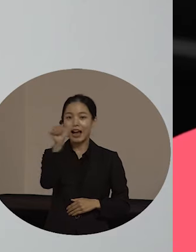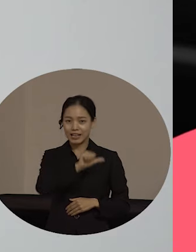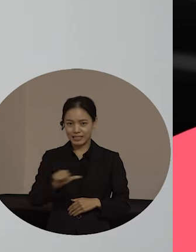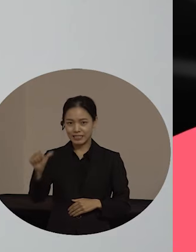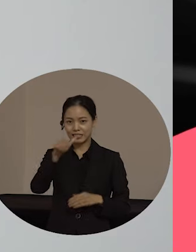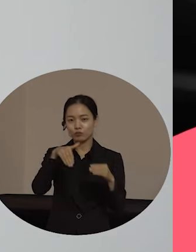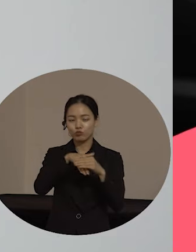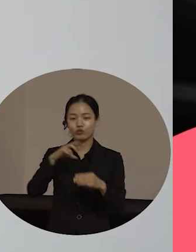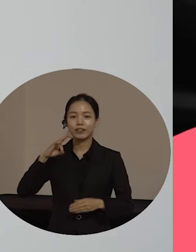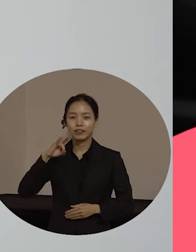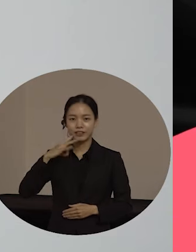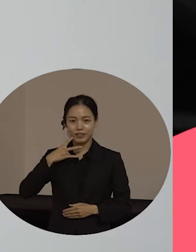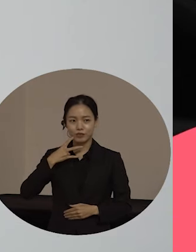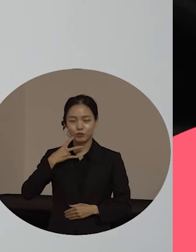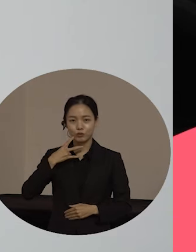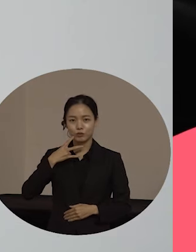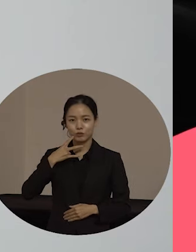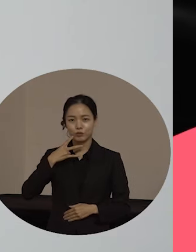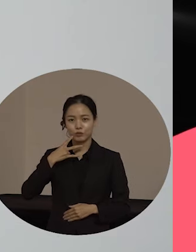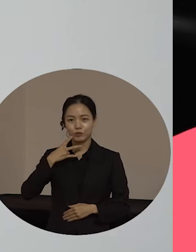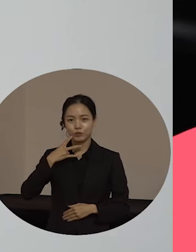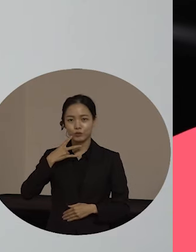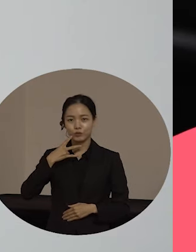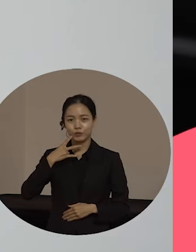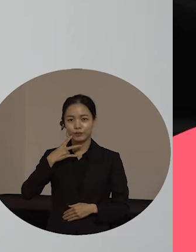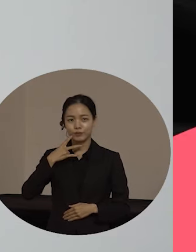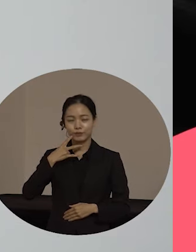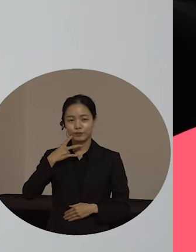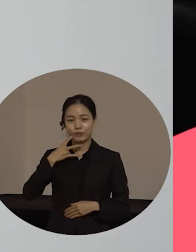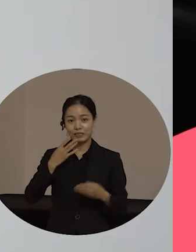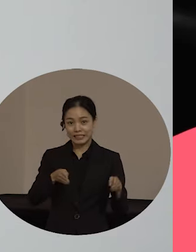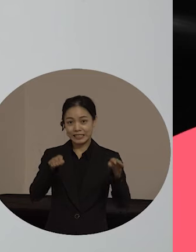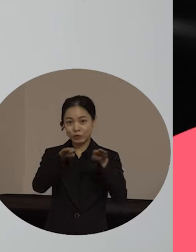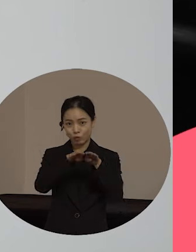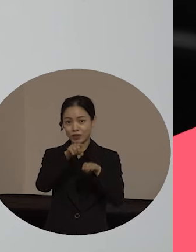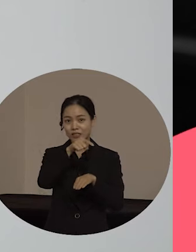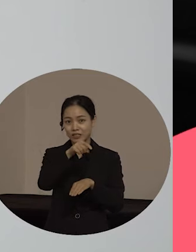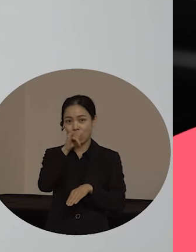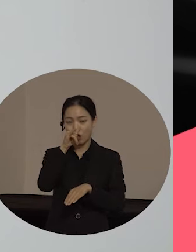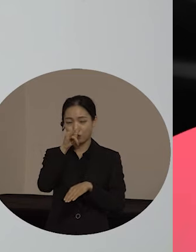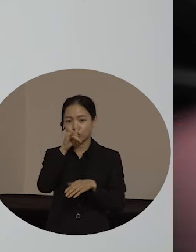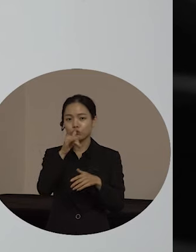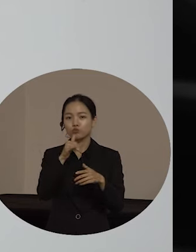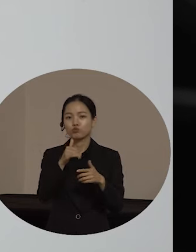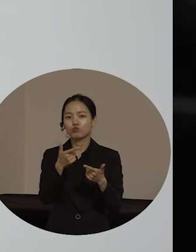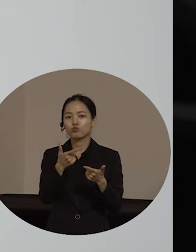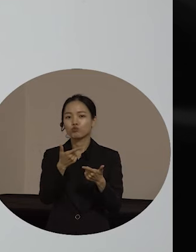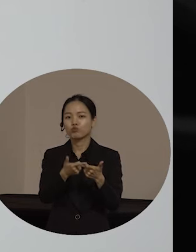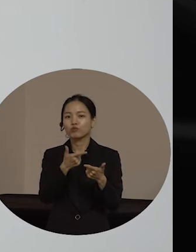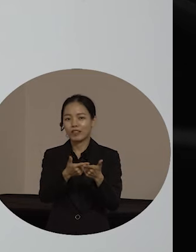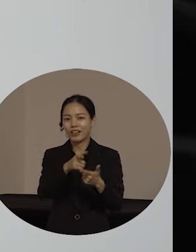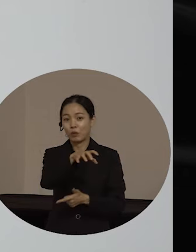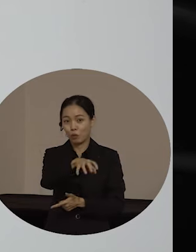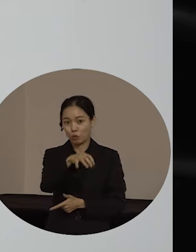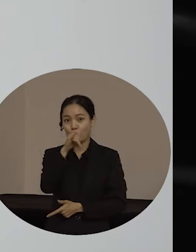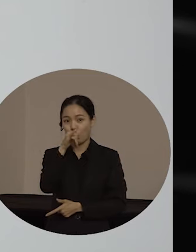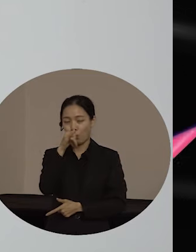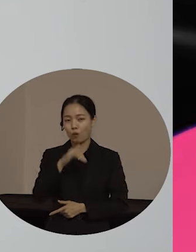And it's project about the developing the platform and the content